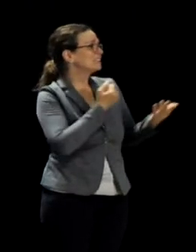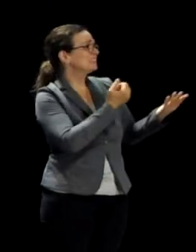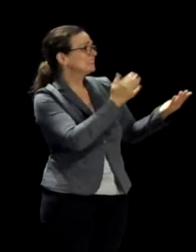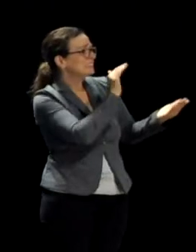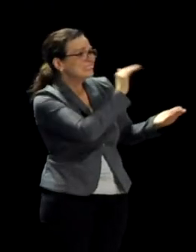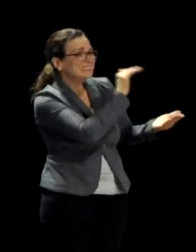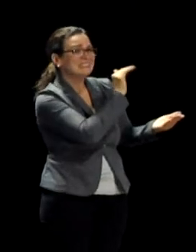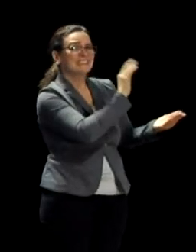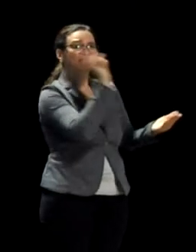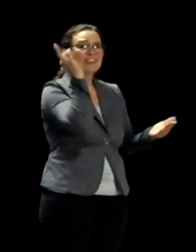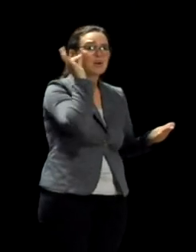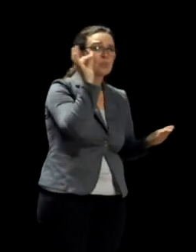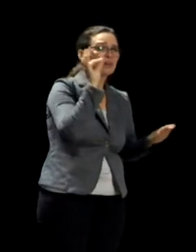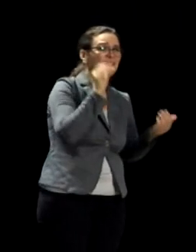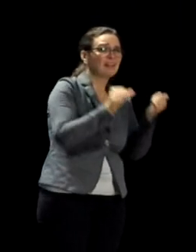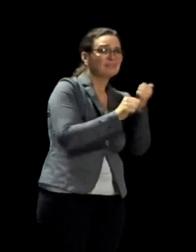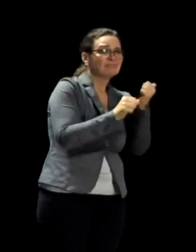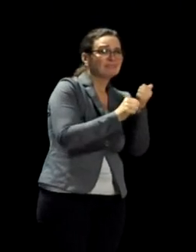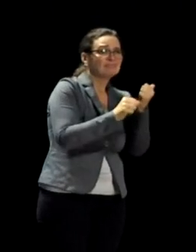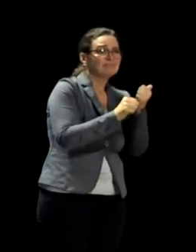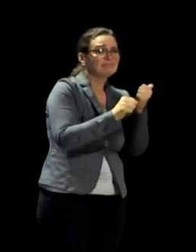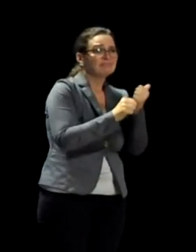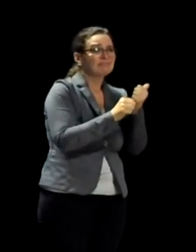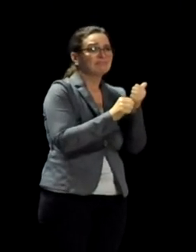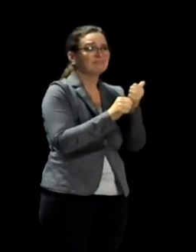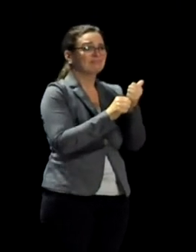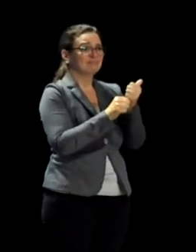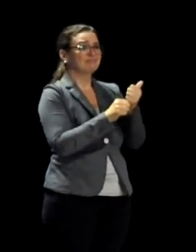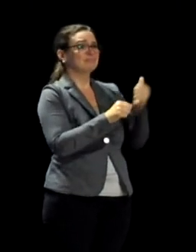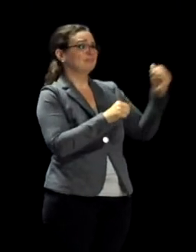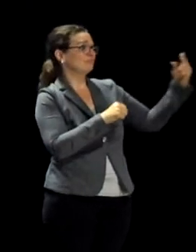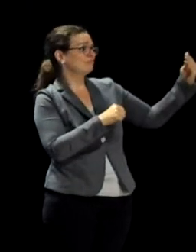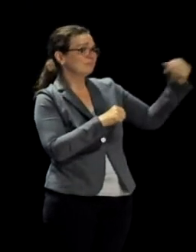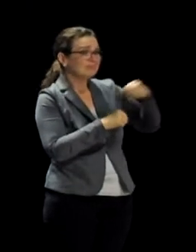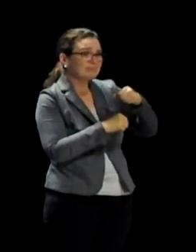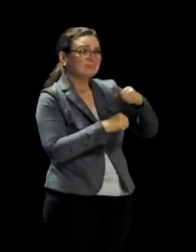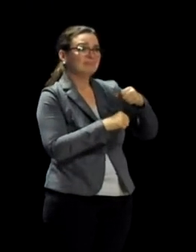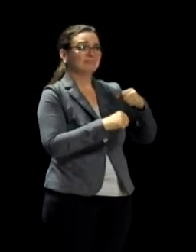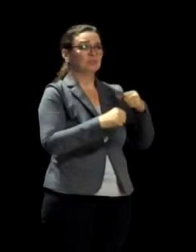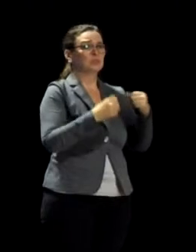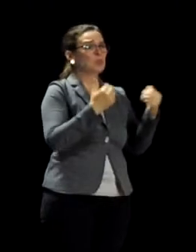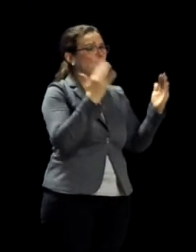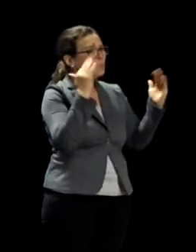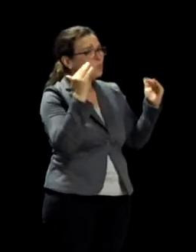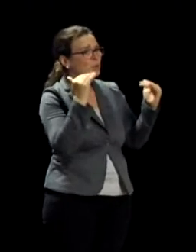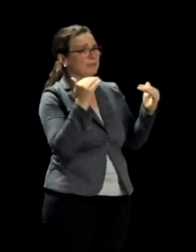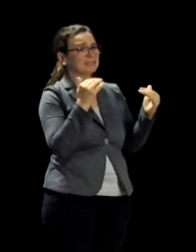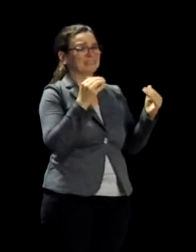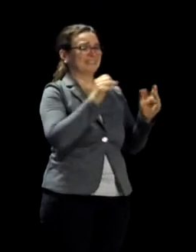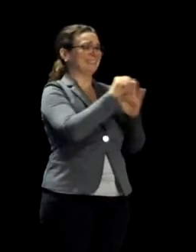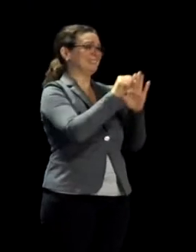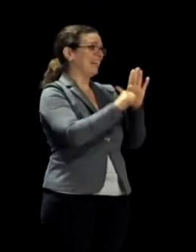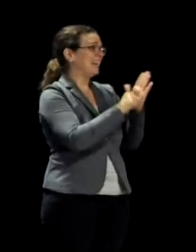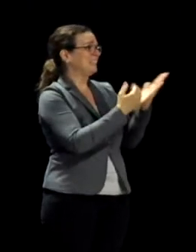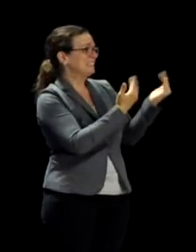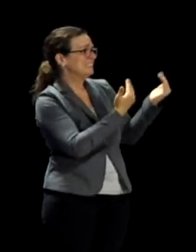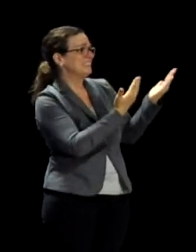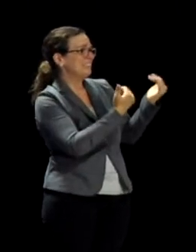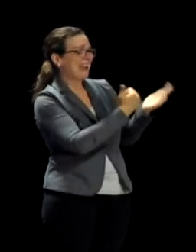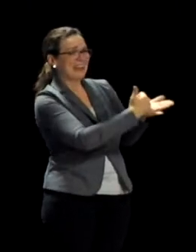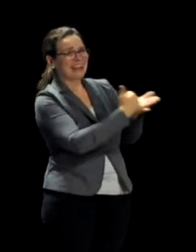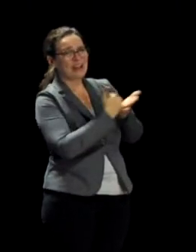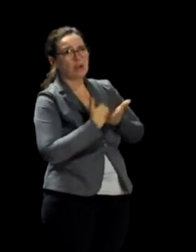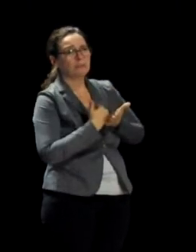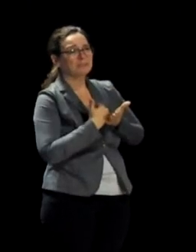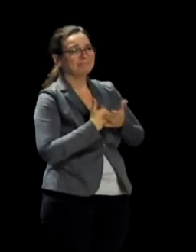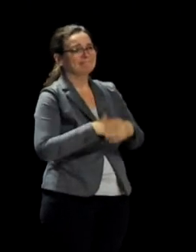localities, or else there will be more pain to come. Saying that, we'll take questions.